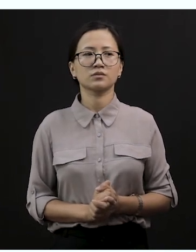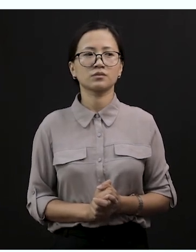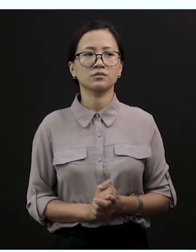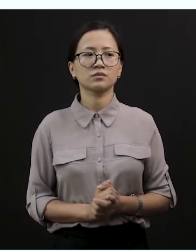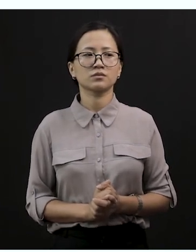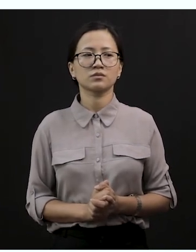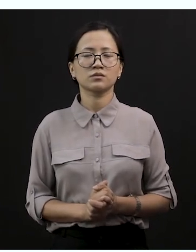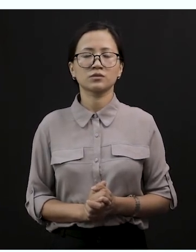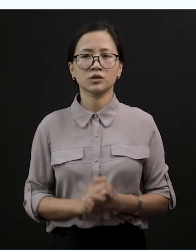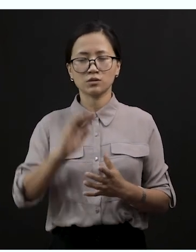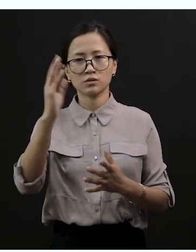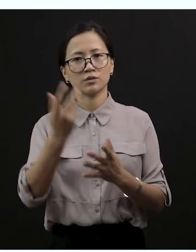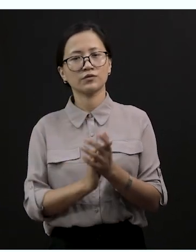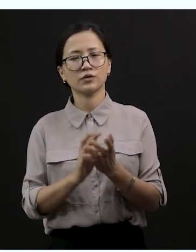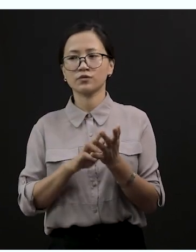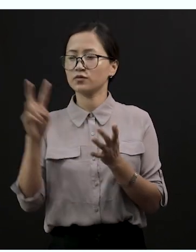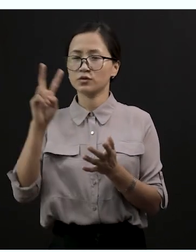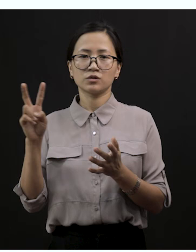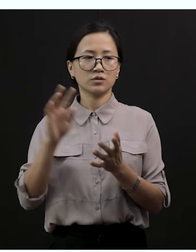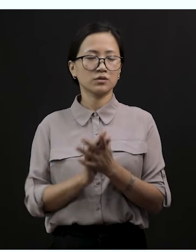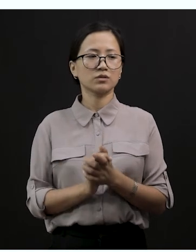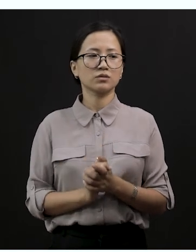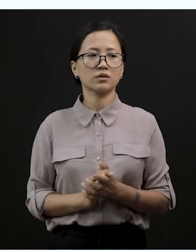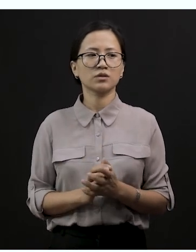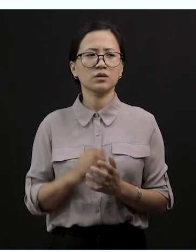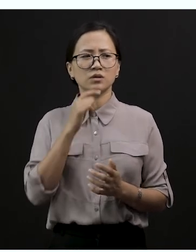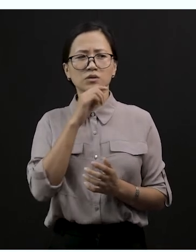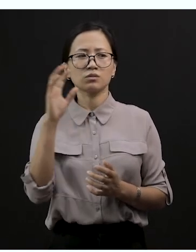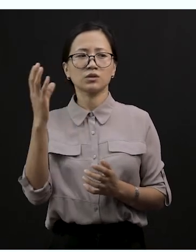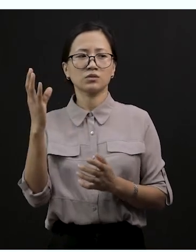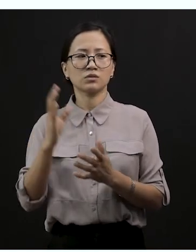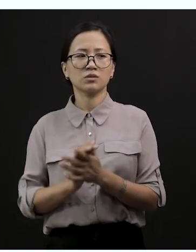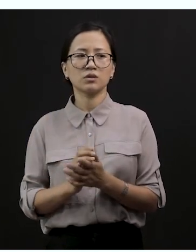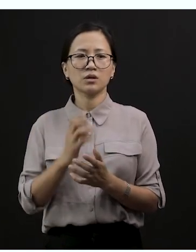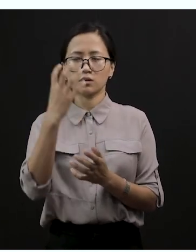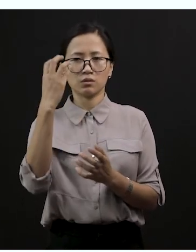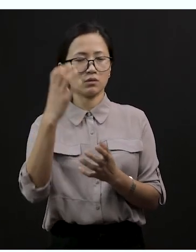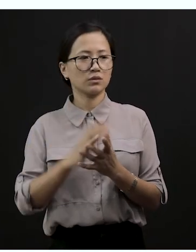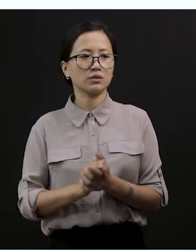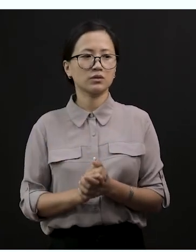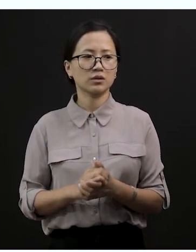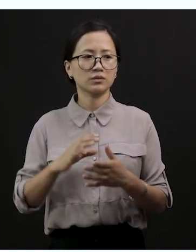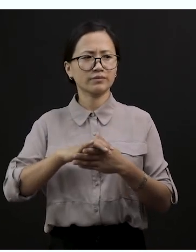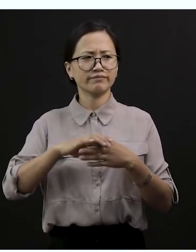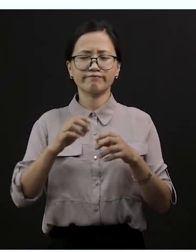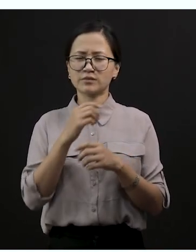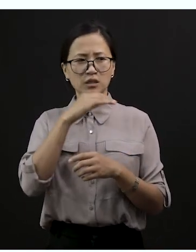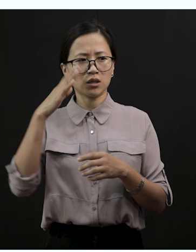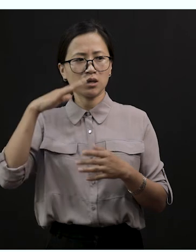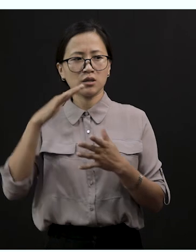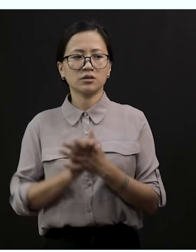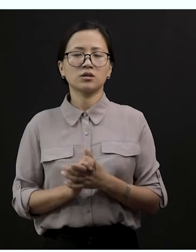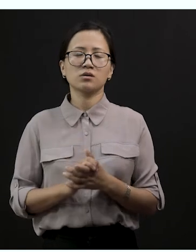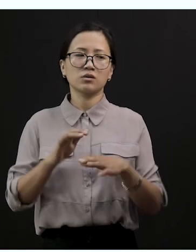See, these are some of the vegetables named tomato, onion, chili, potatoes, garlic, spring onion. These